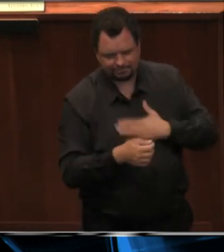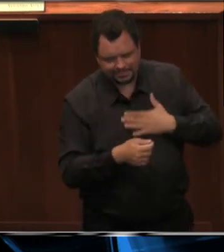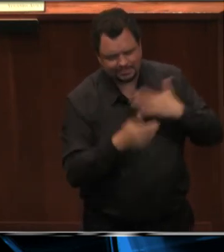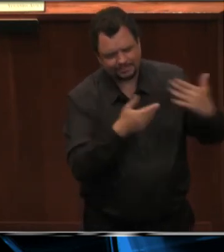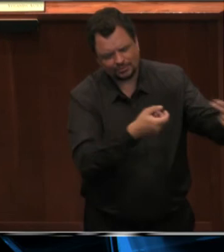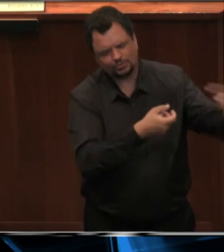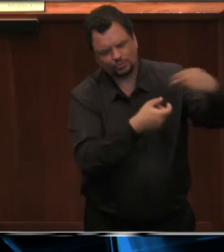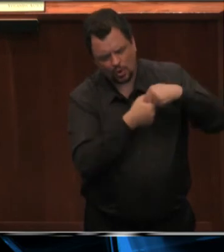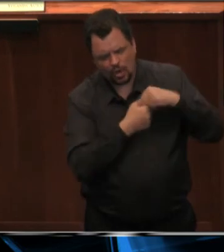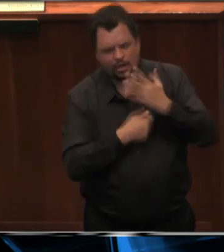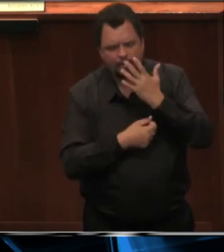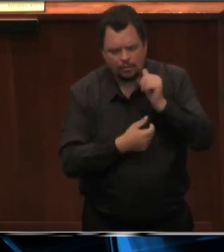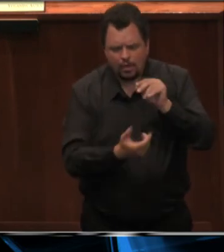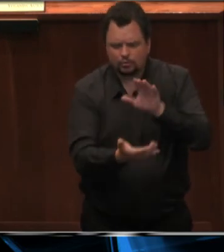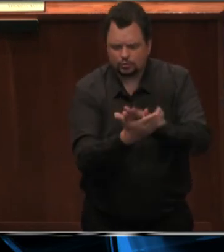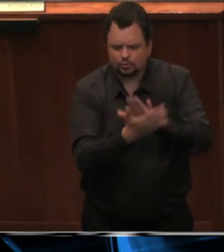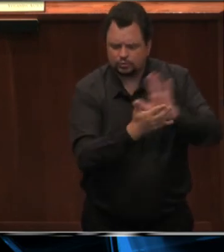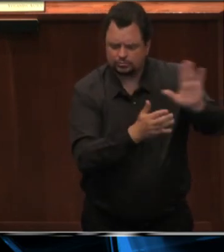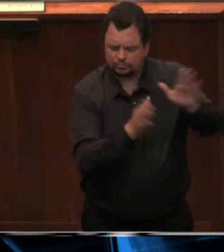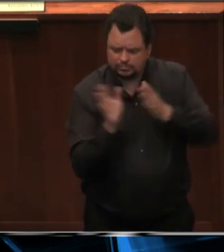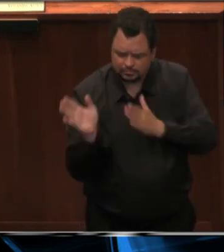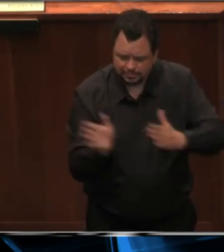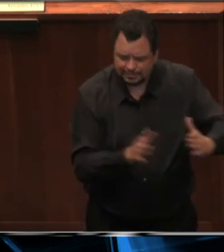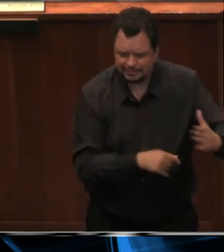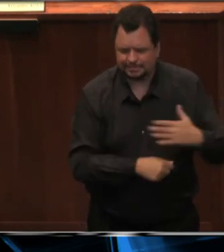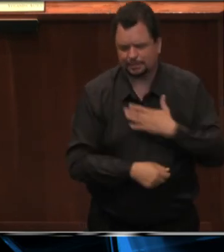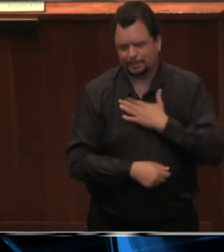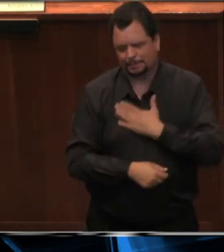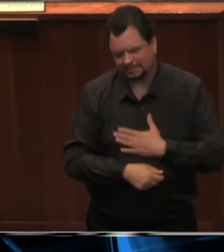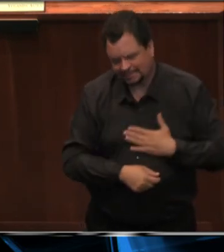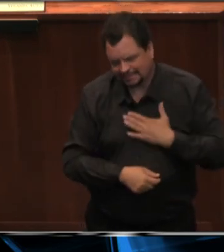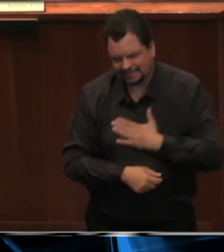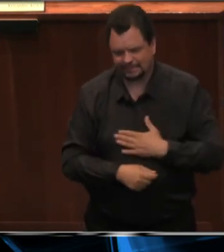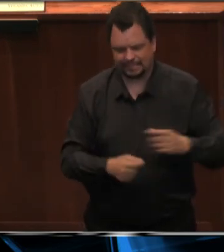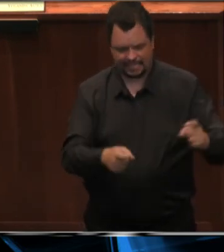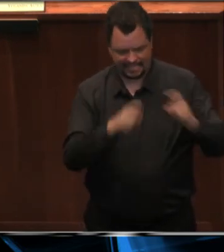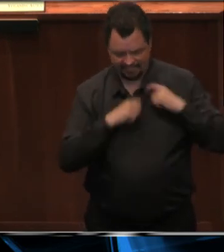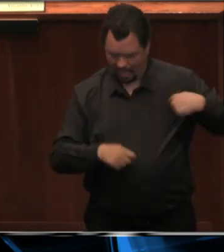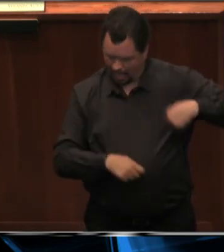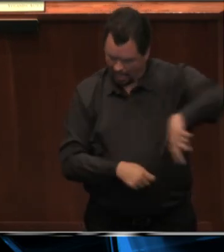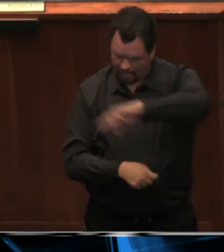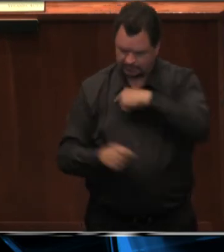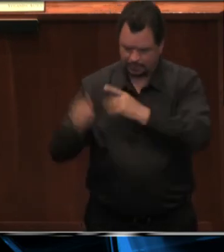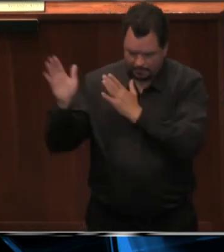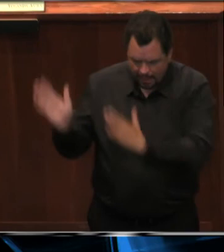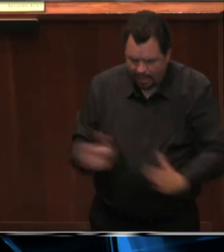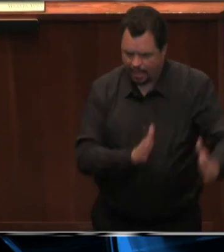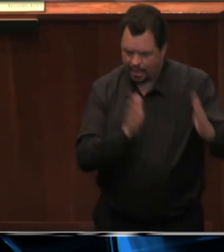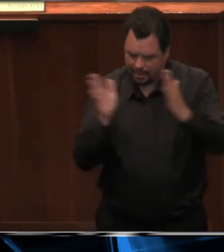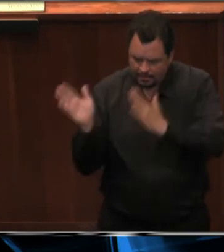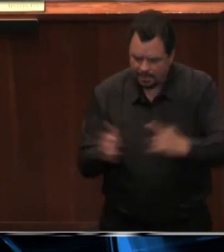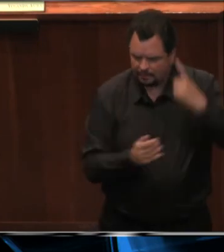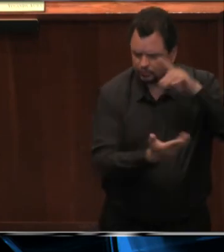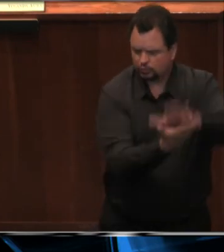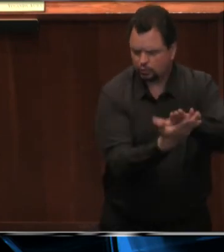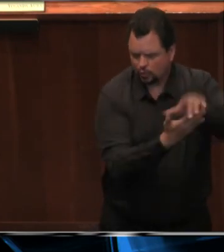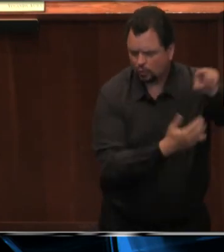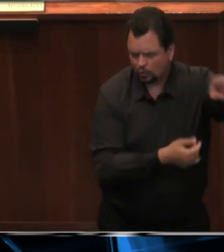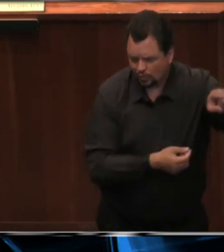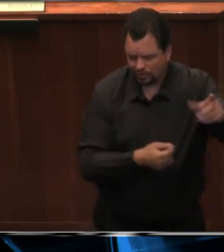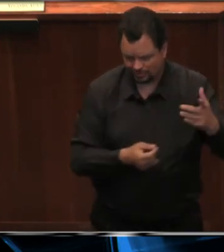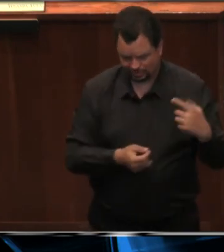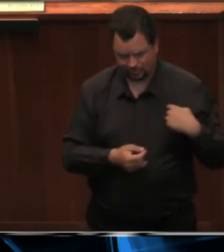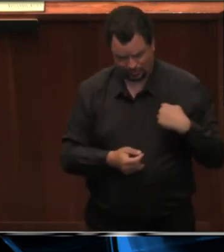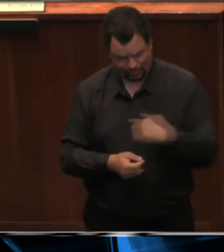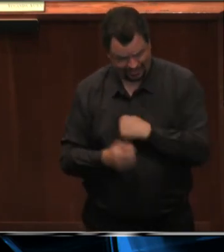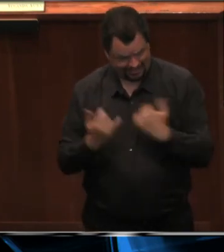students, and staff in mind. Please abandon this plan that puts everyone in danger, and please move forward with caution by starting the year